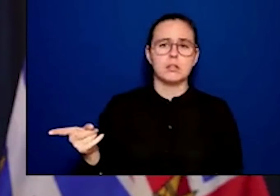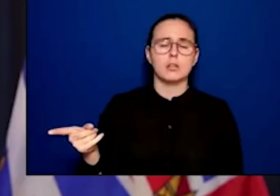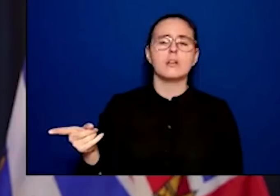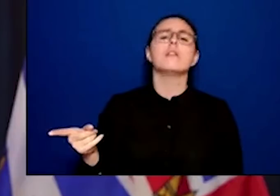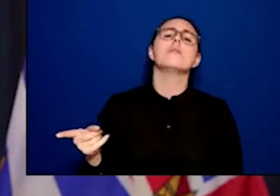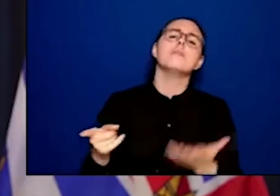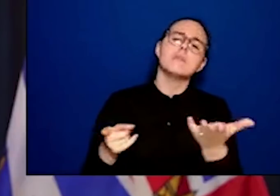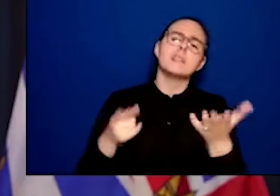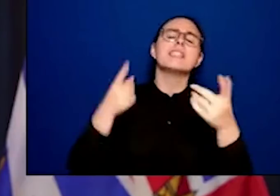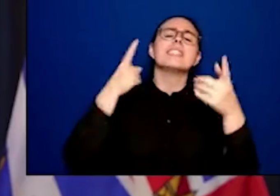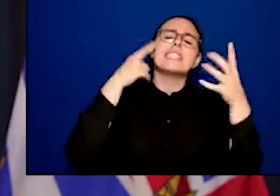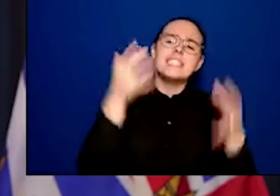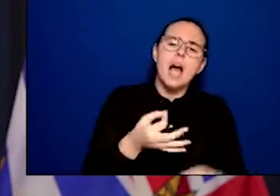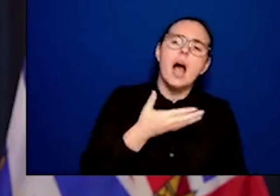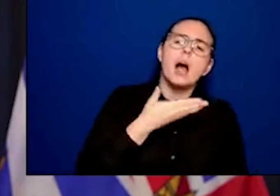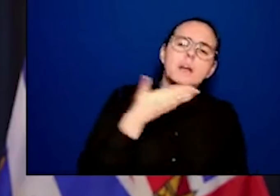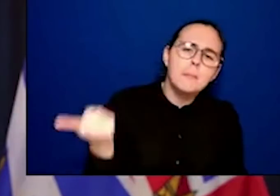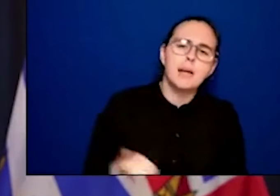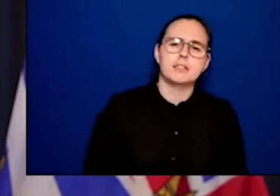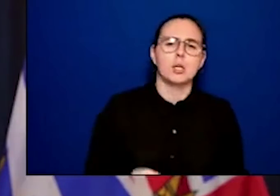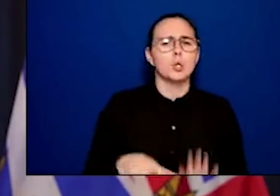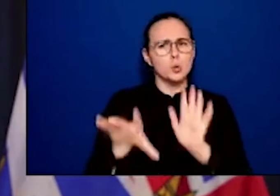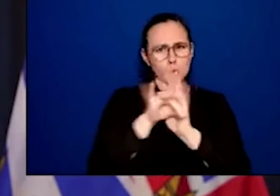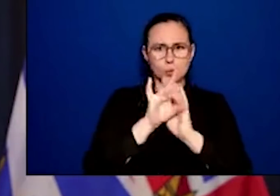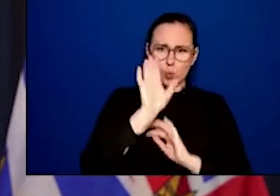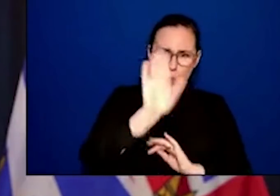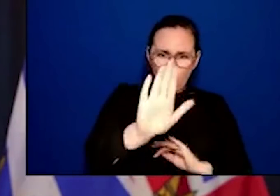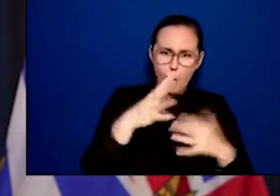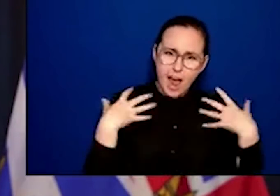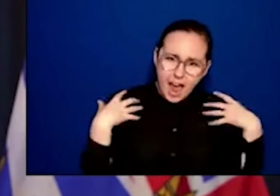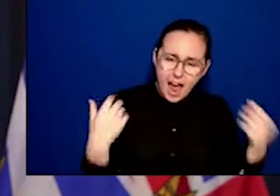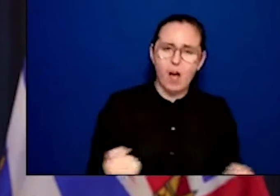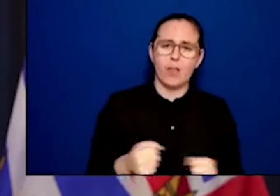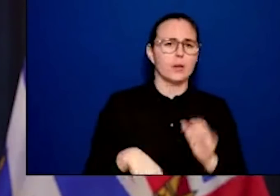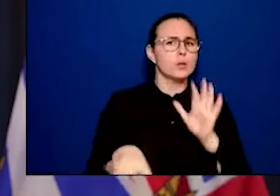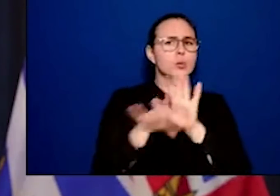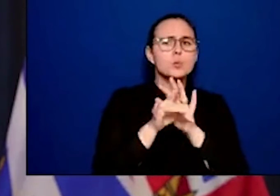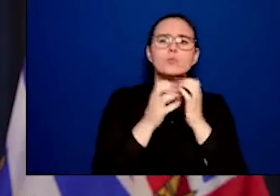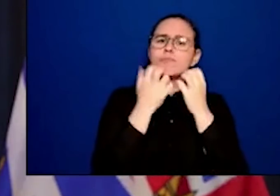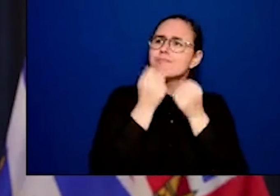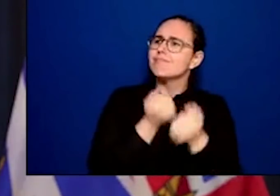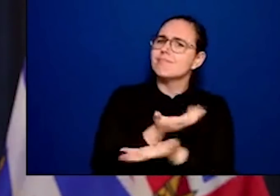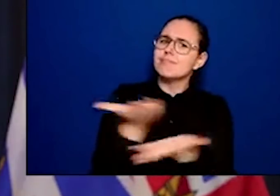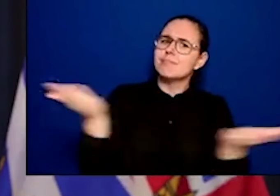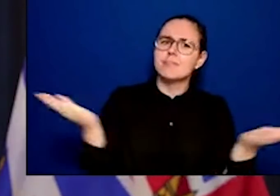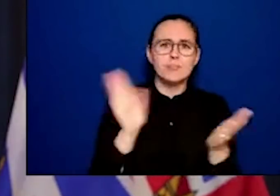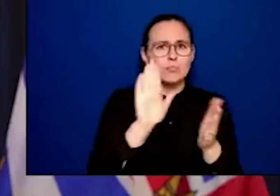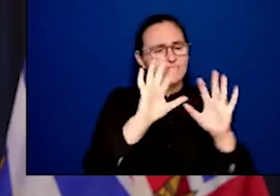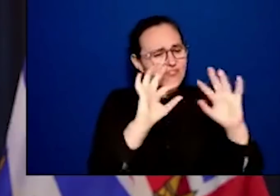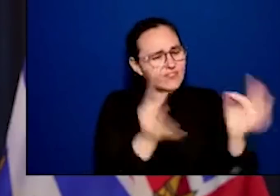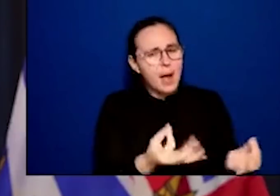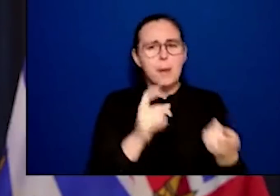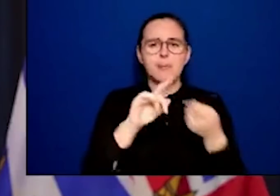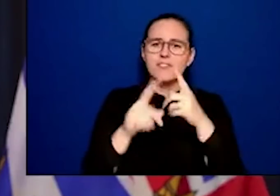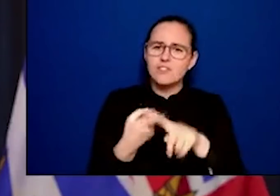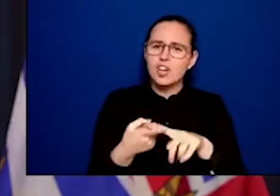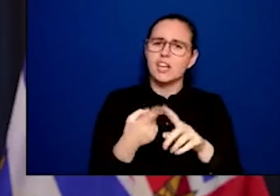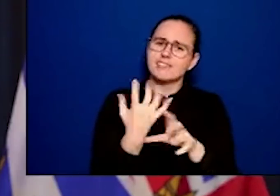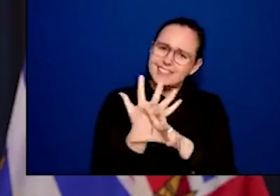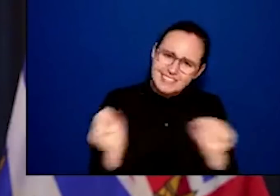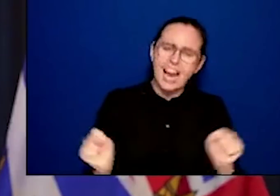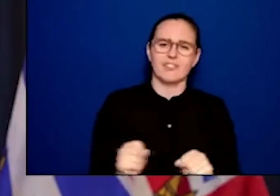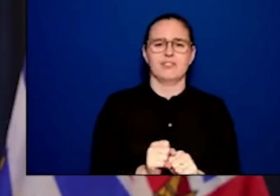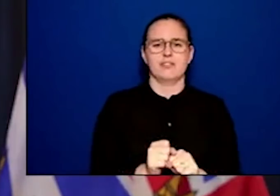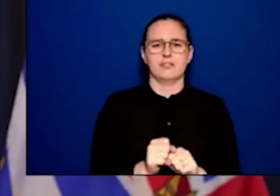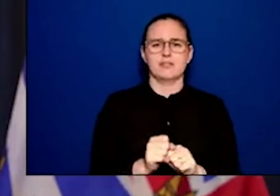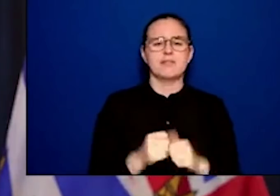health, choose your loved ones, choose safety, and get vaccinated. With respect to the vaccination of